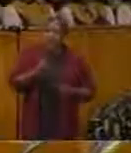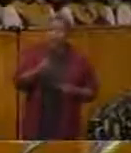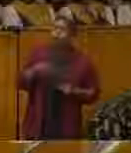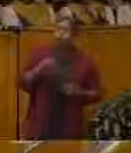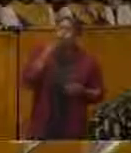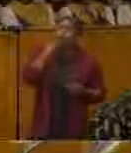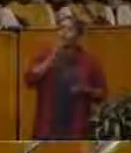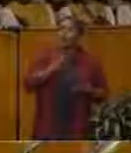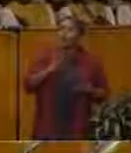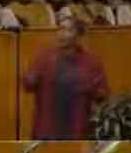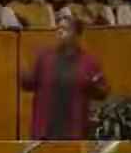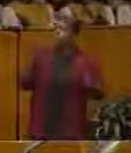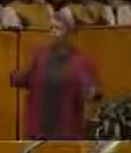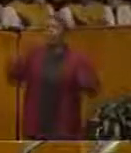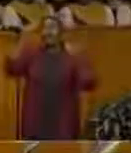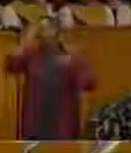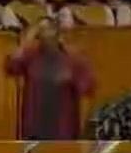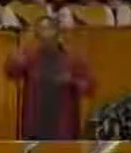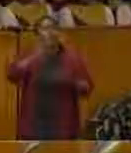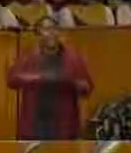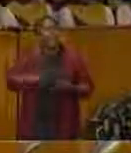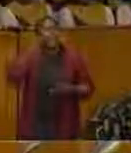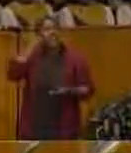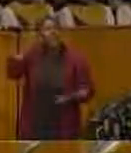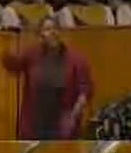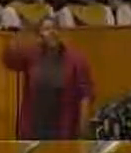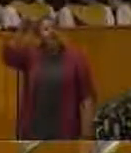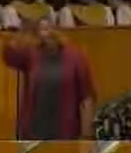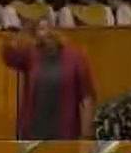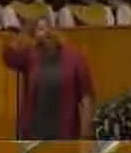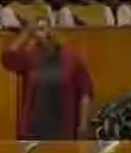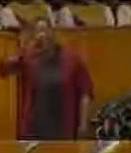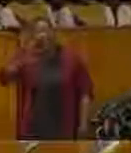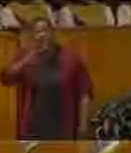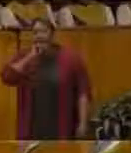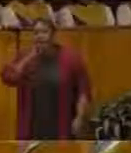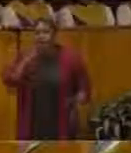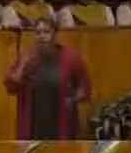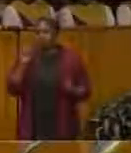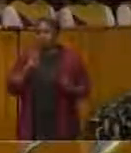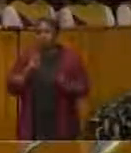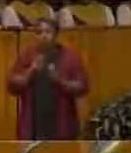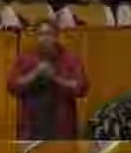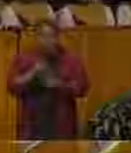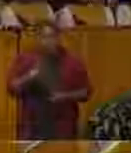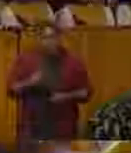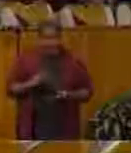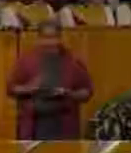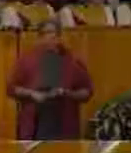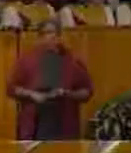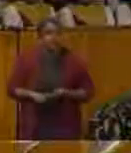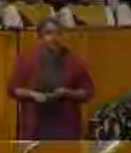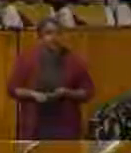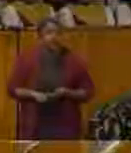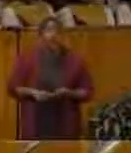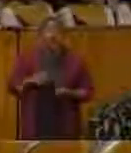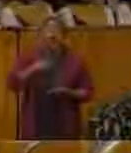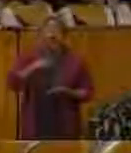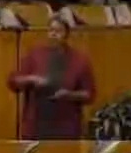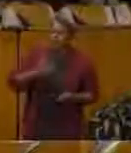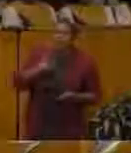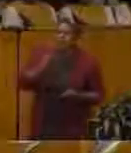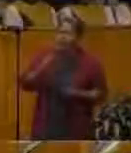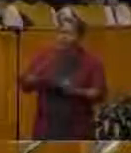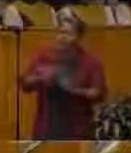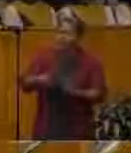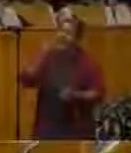exclusively for those who know that if God hadn't been on my side, I wish I had a Baptist.